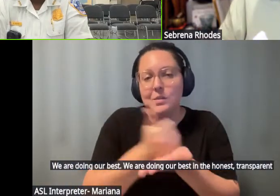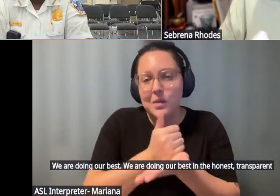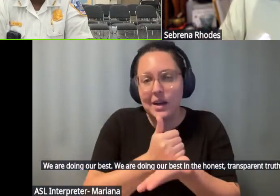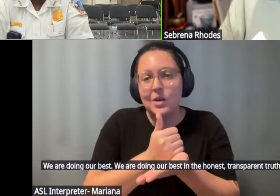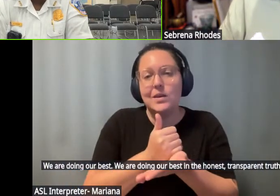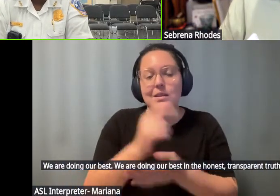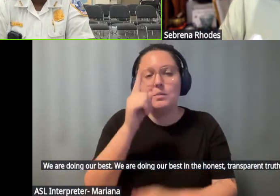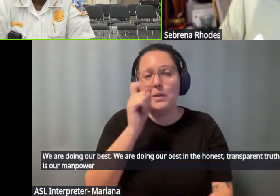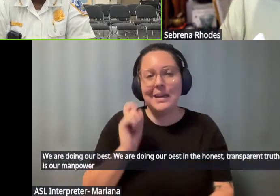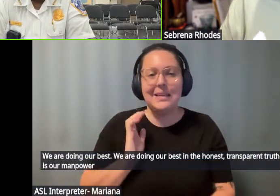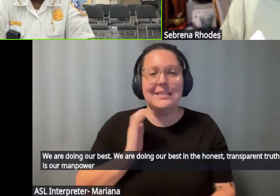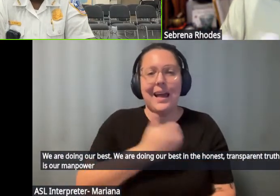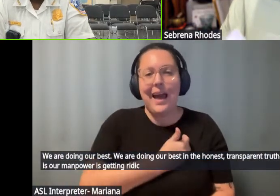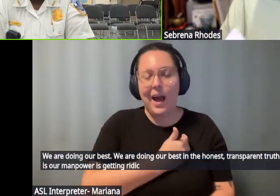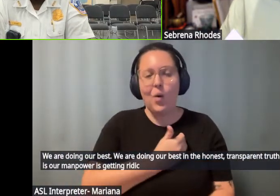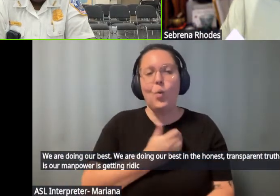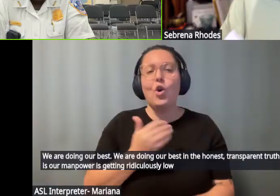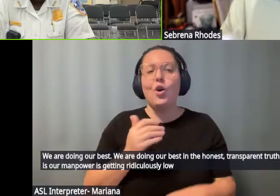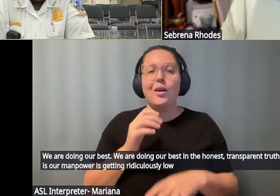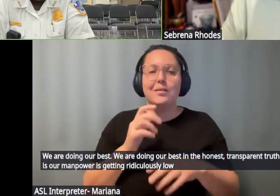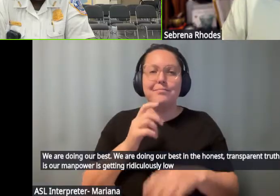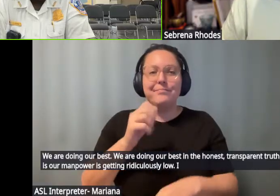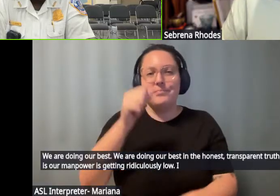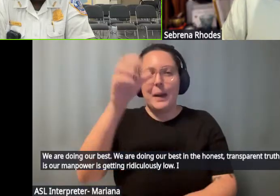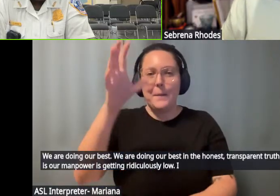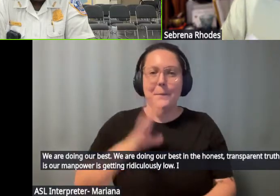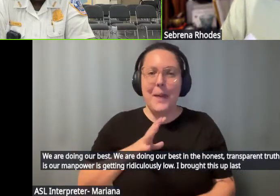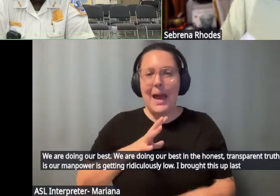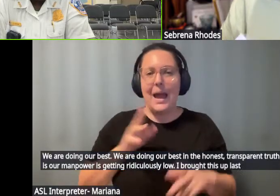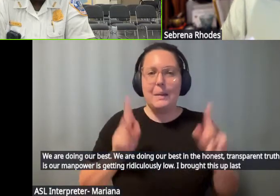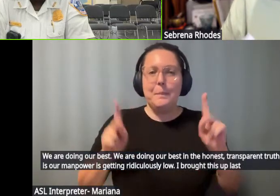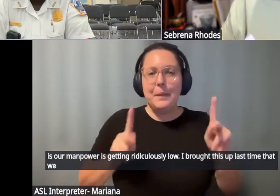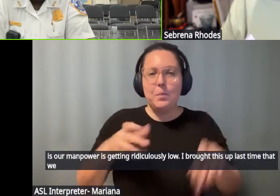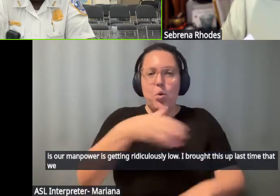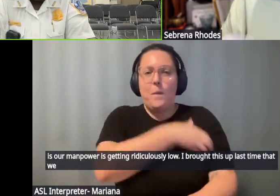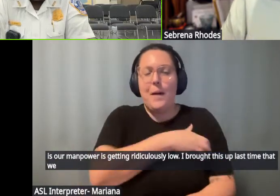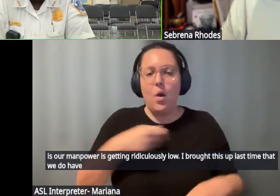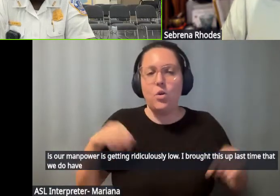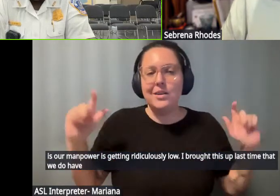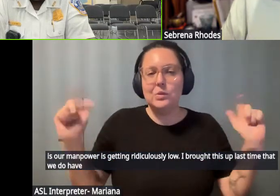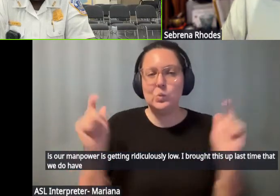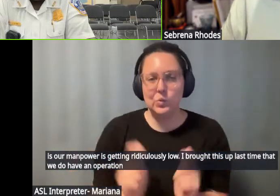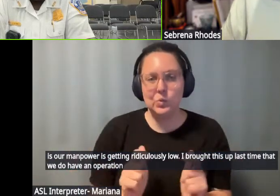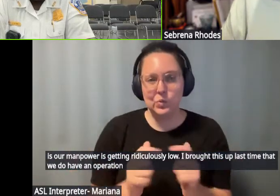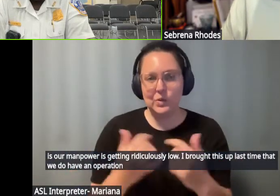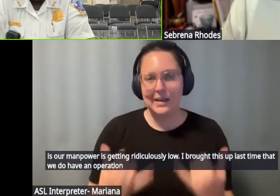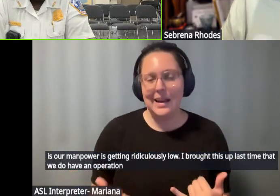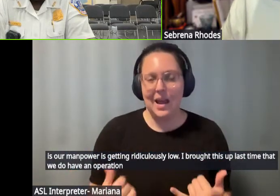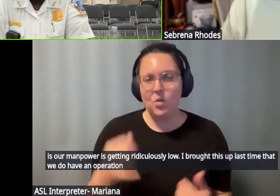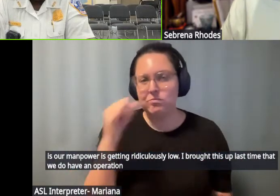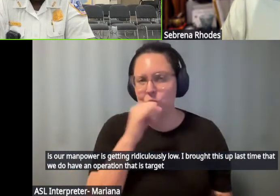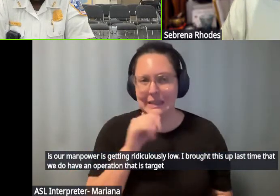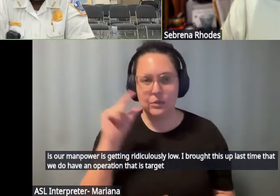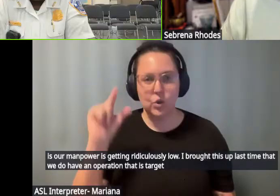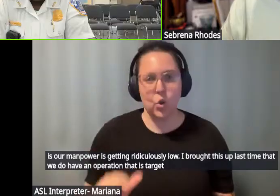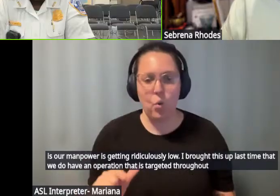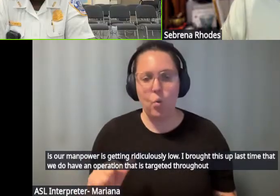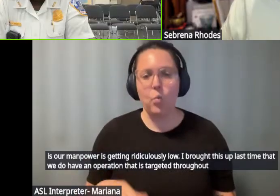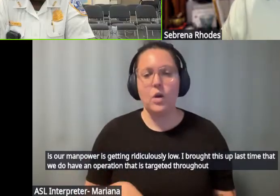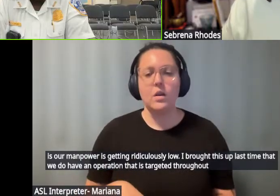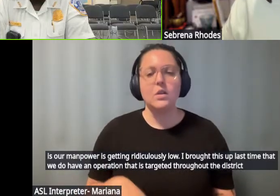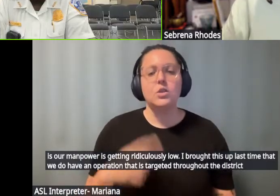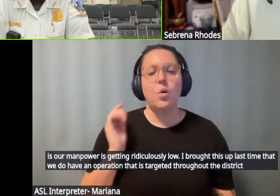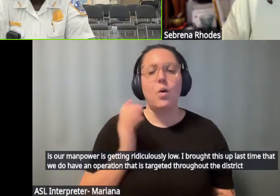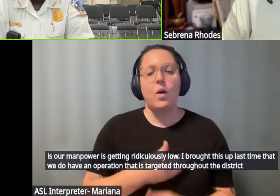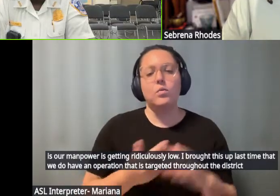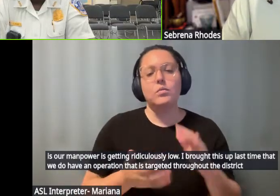is getting ridiculously low. I brought this up last time that we do have an operation that is targeted throughout the district in